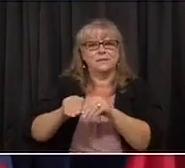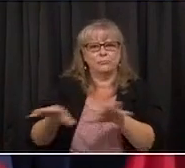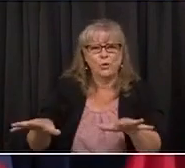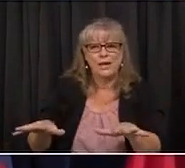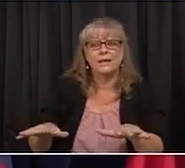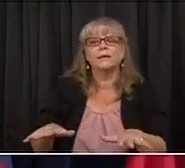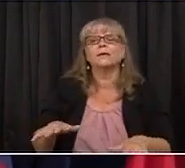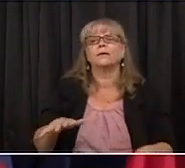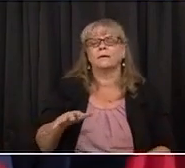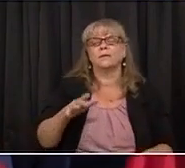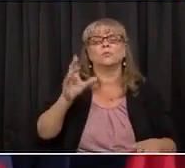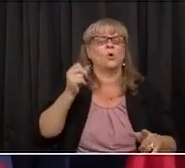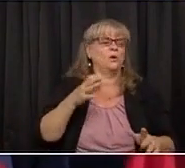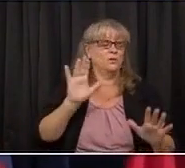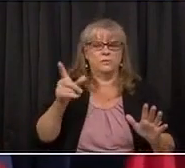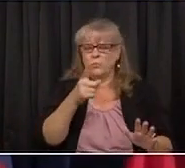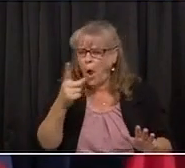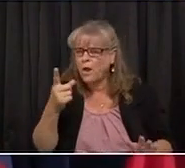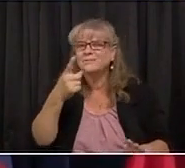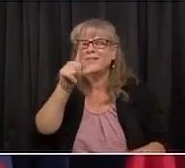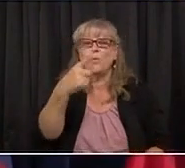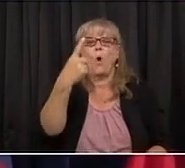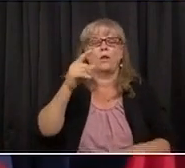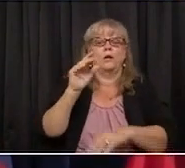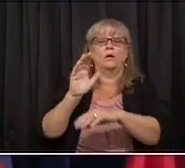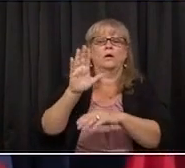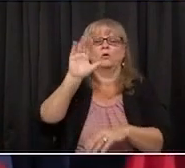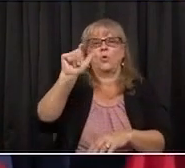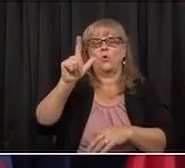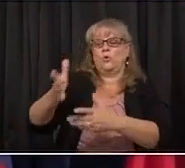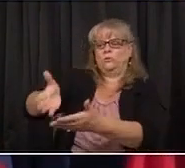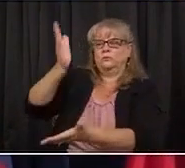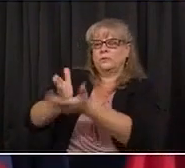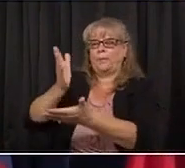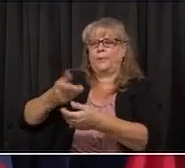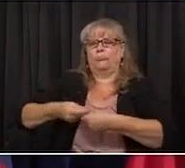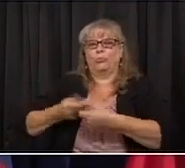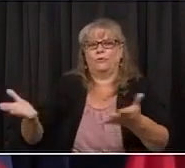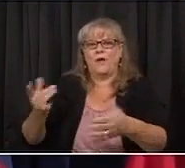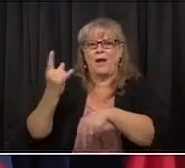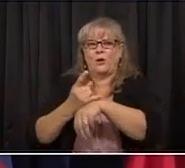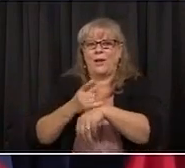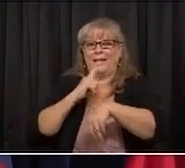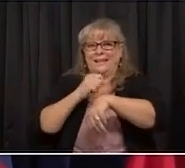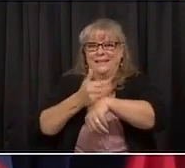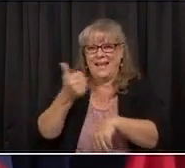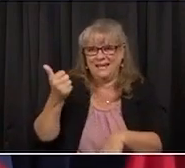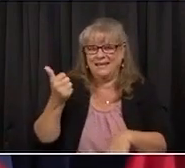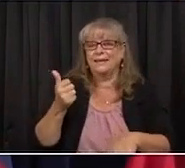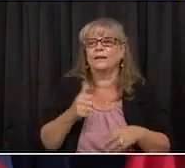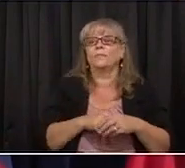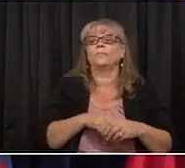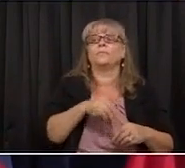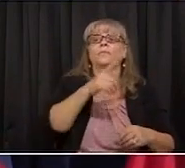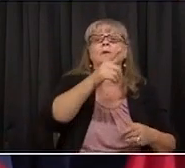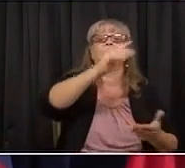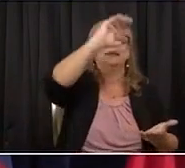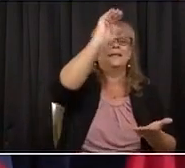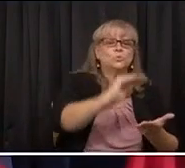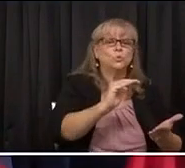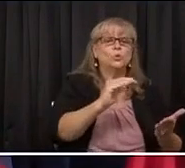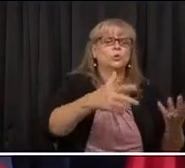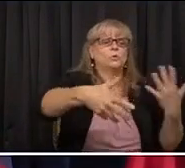to reduce dining capacity, shut down public events and youth sports, at risk school starting, and all of those